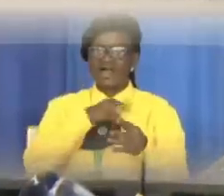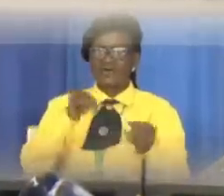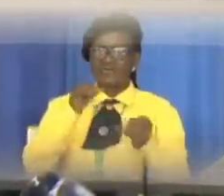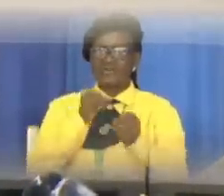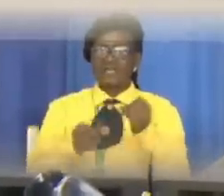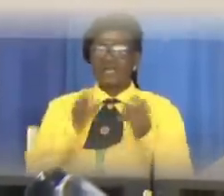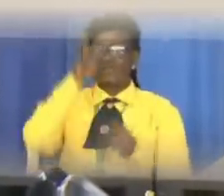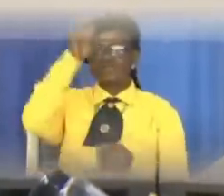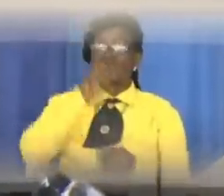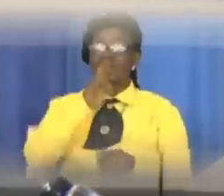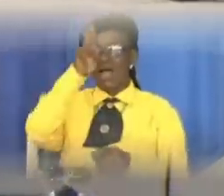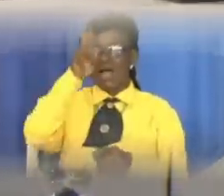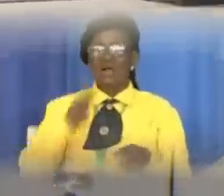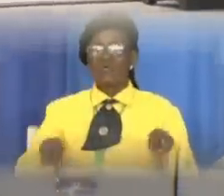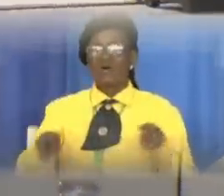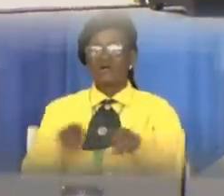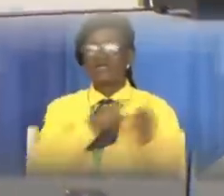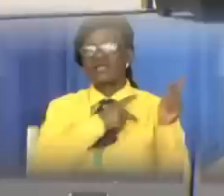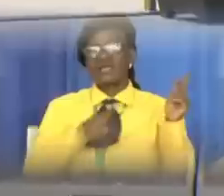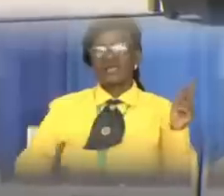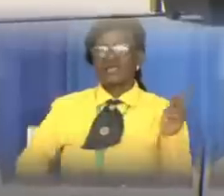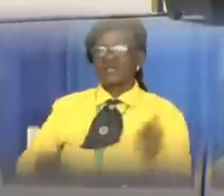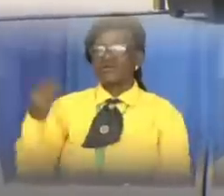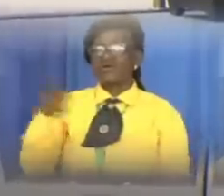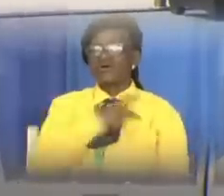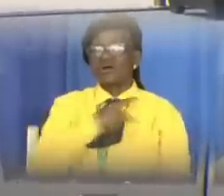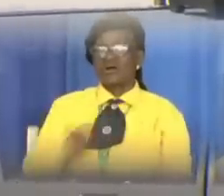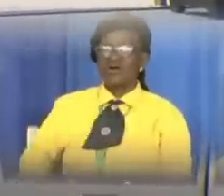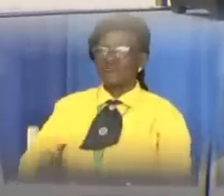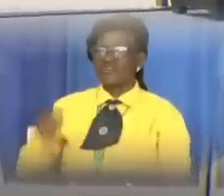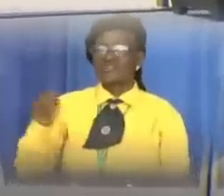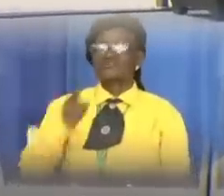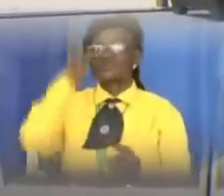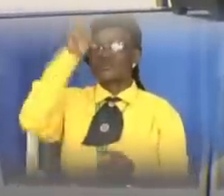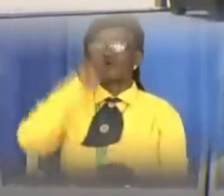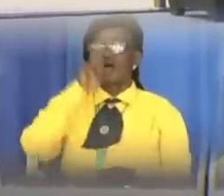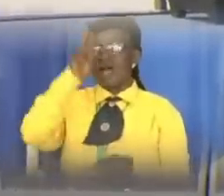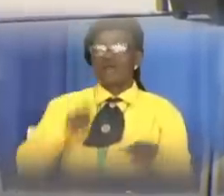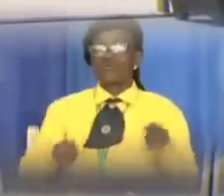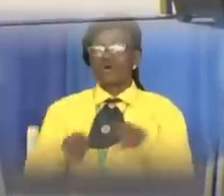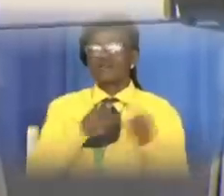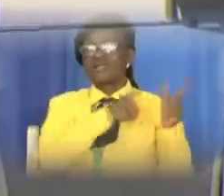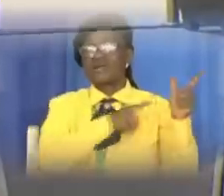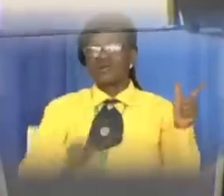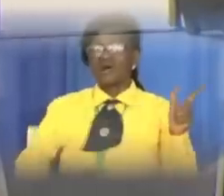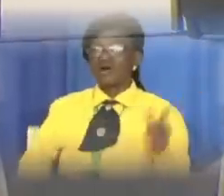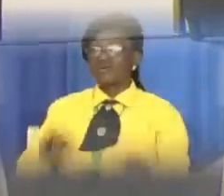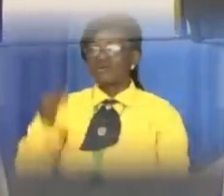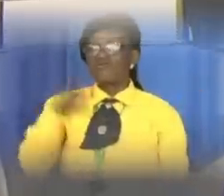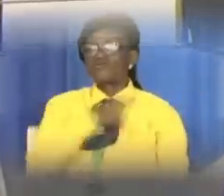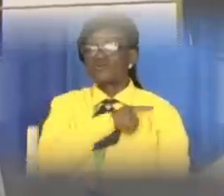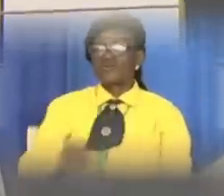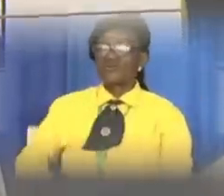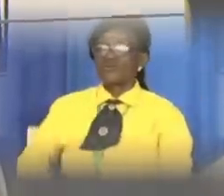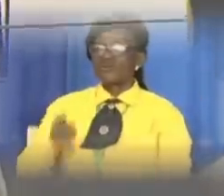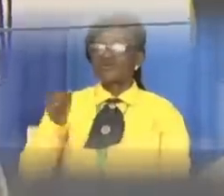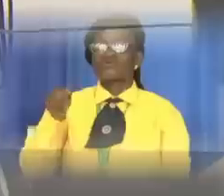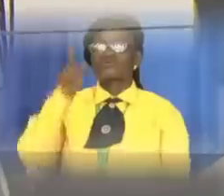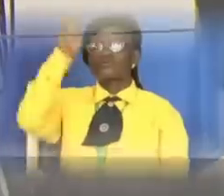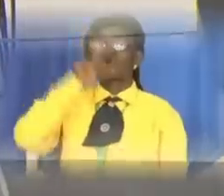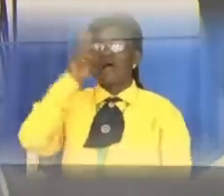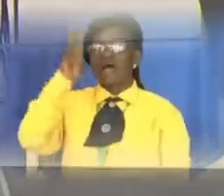worthy. King of kings and Lord of lords, you are worthy. Thank you for all you did last